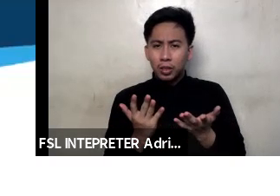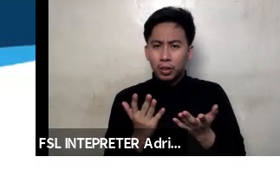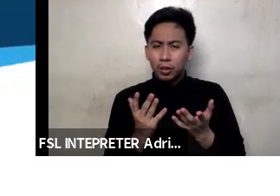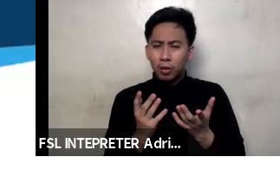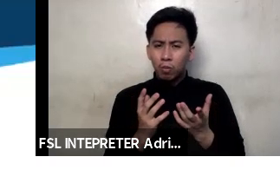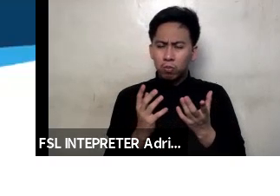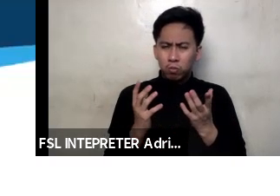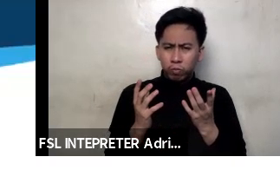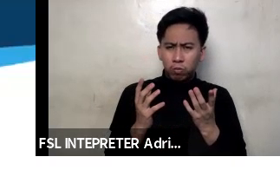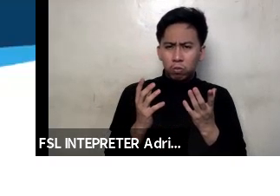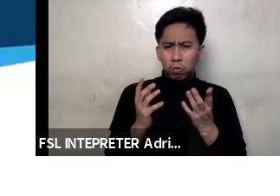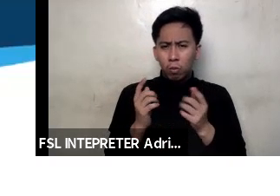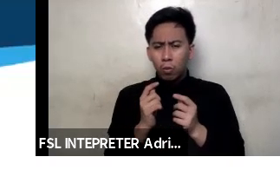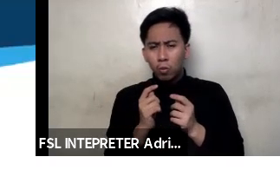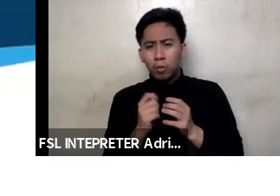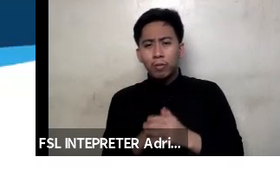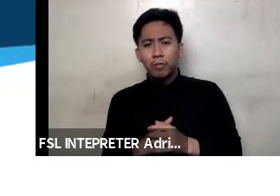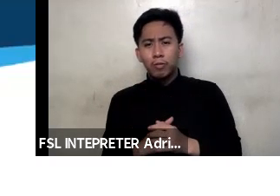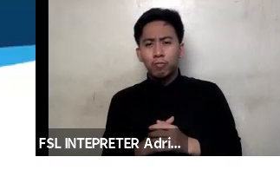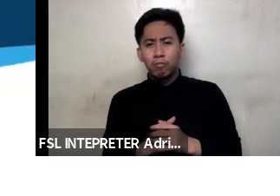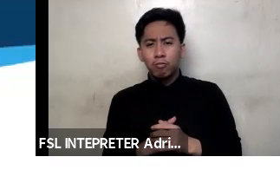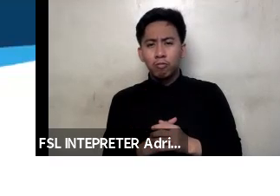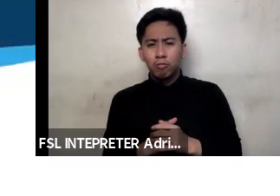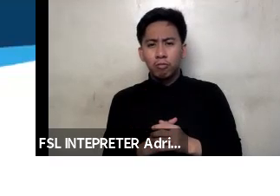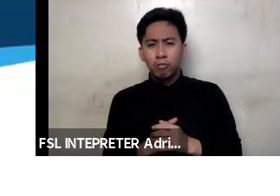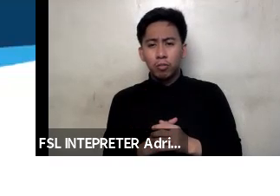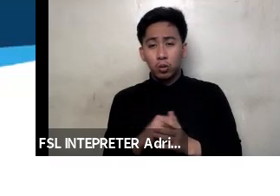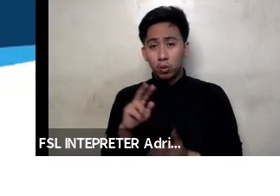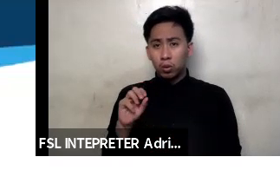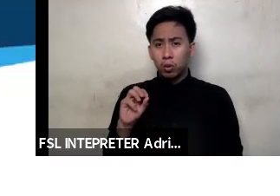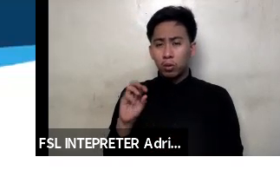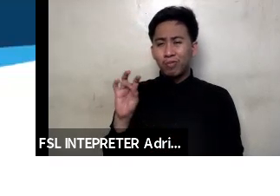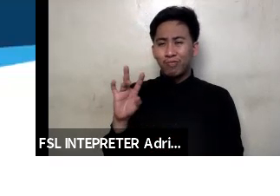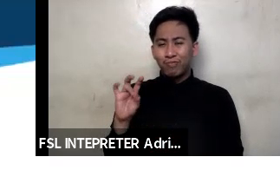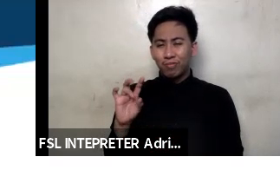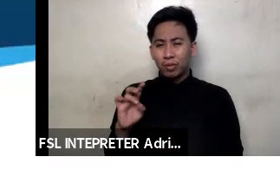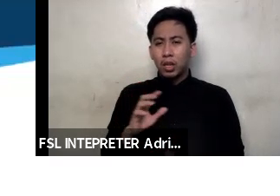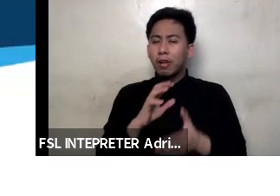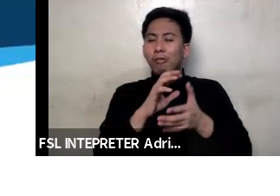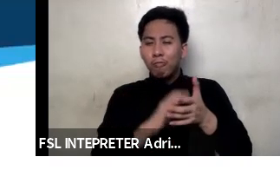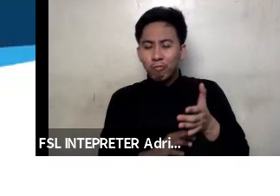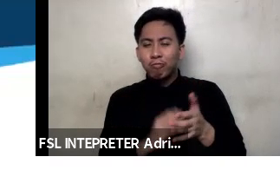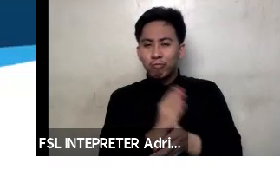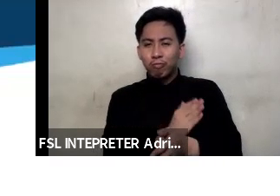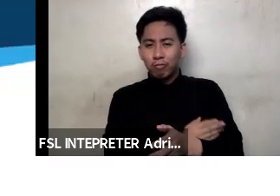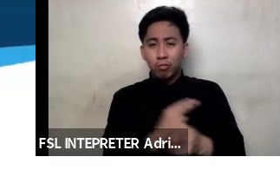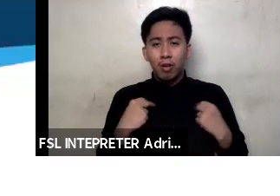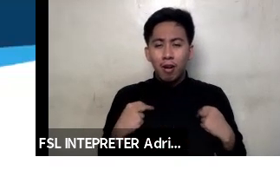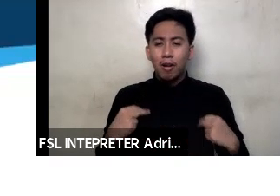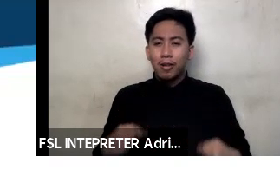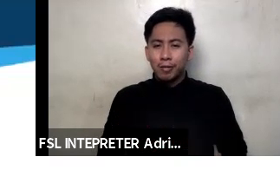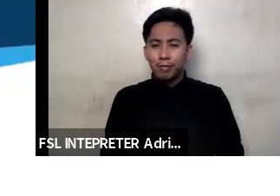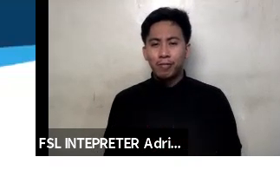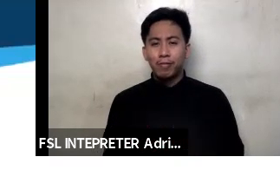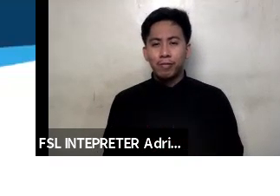of 29.1 in 2017. It was reduced to 24.3 in